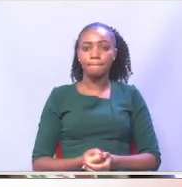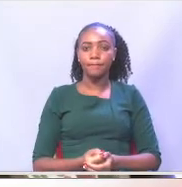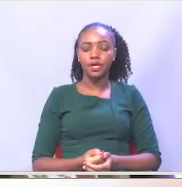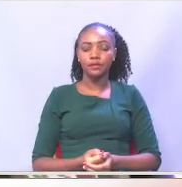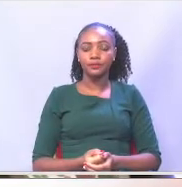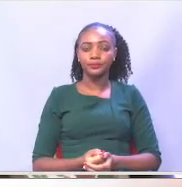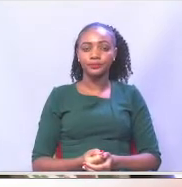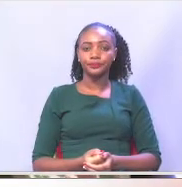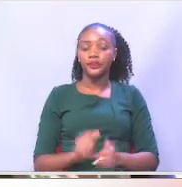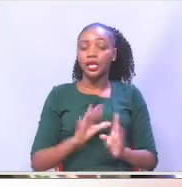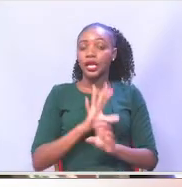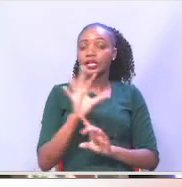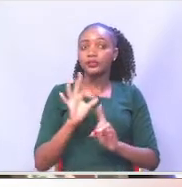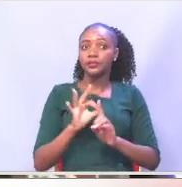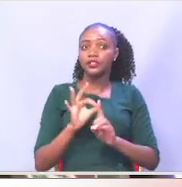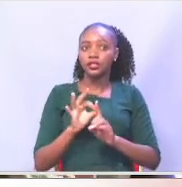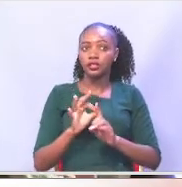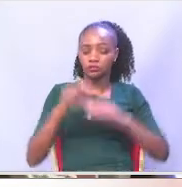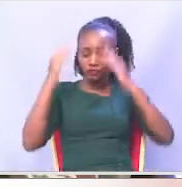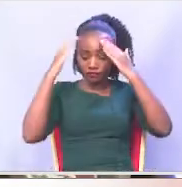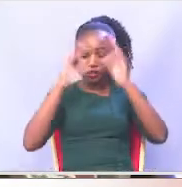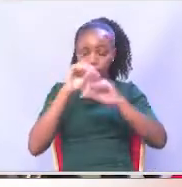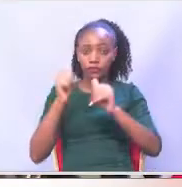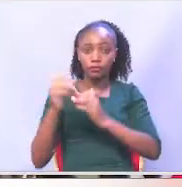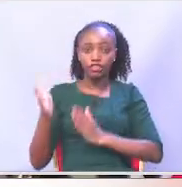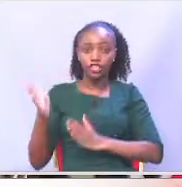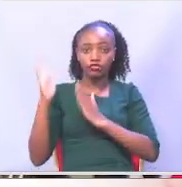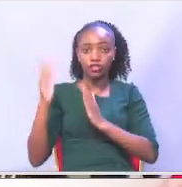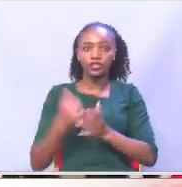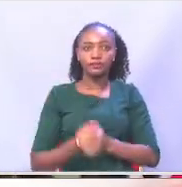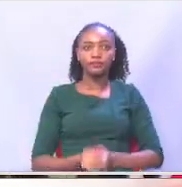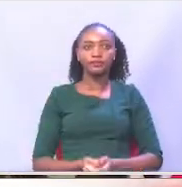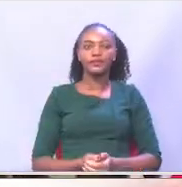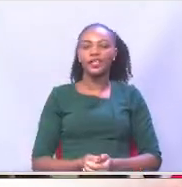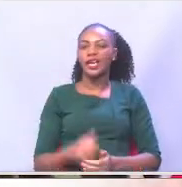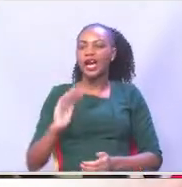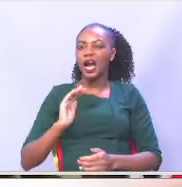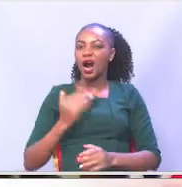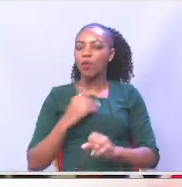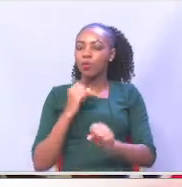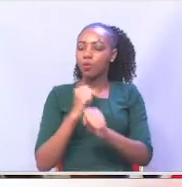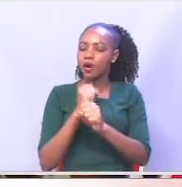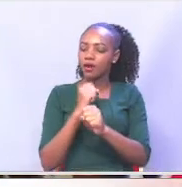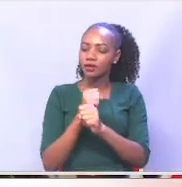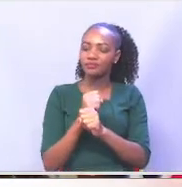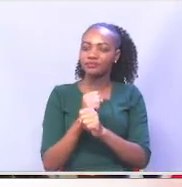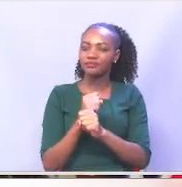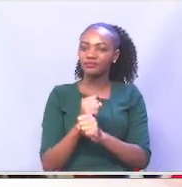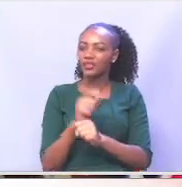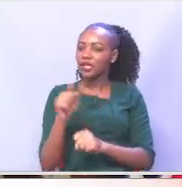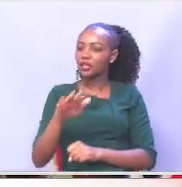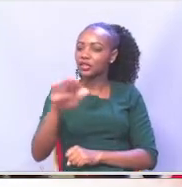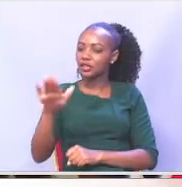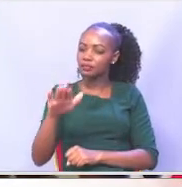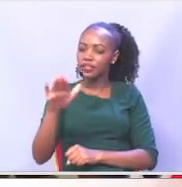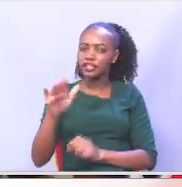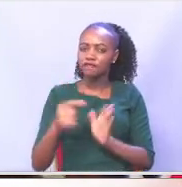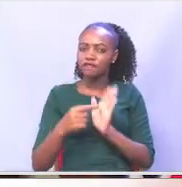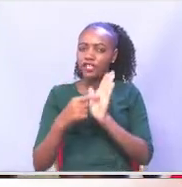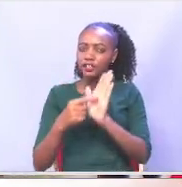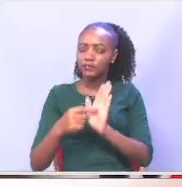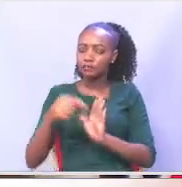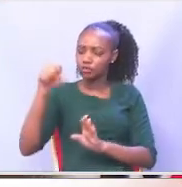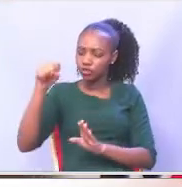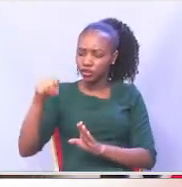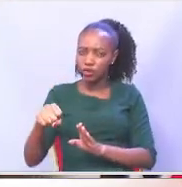check, especially where matters security come up. Ile kasi ambayo tumefanya hapa, upande moja wa Rift Valley, the South Rift, and part of the